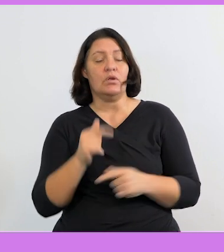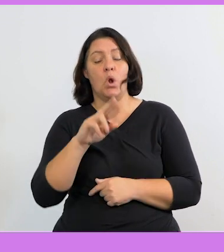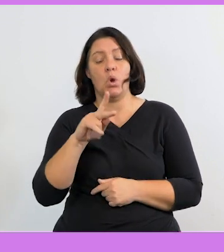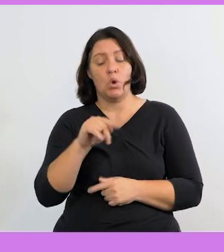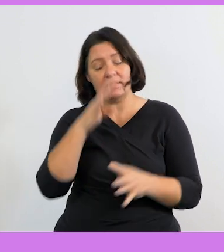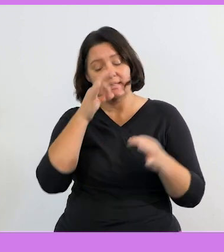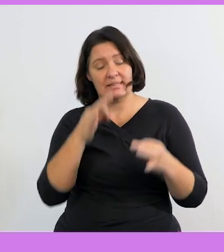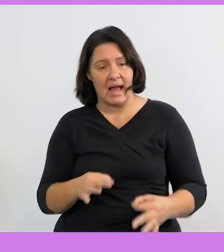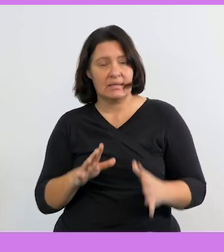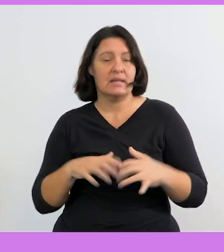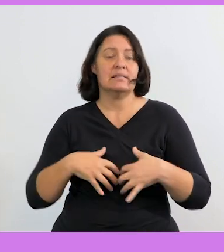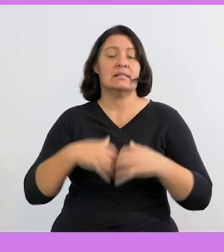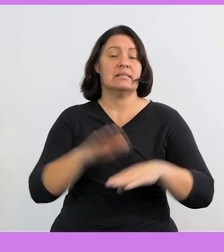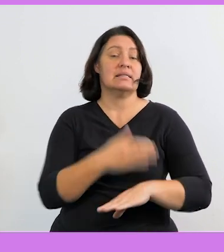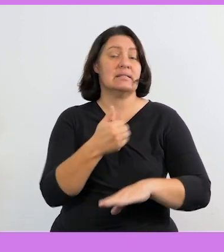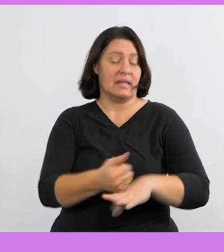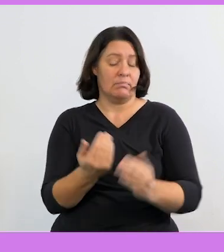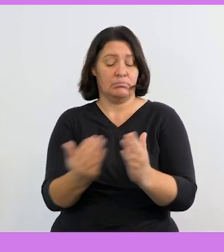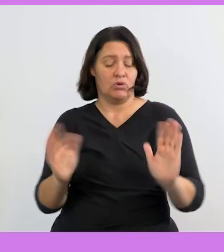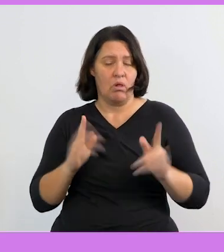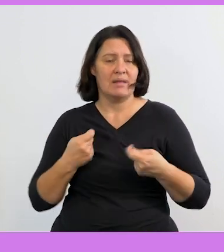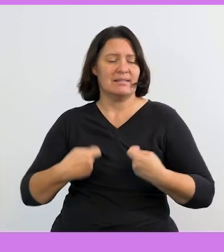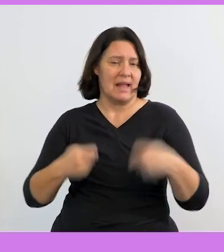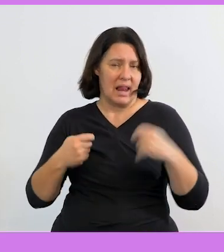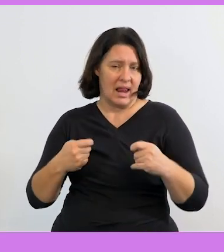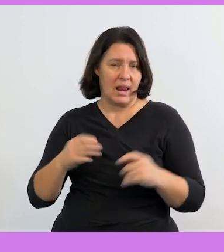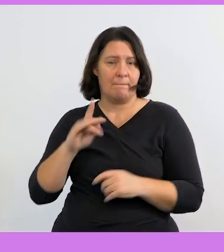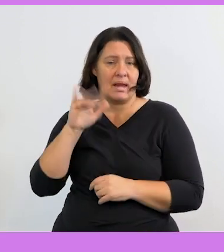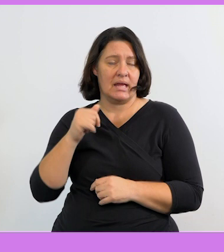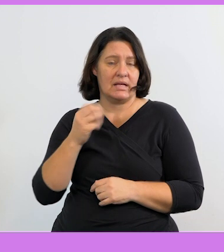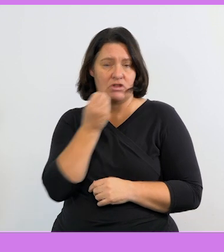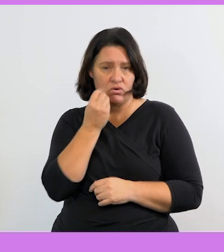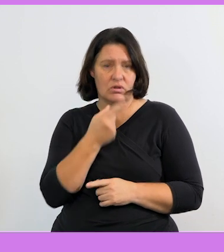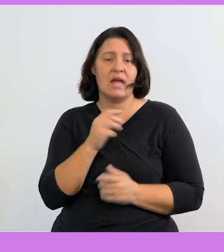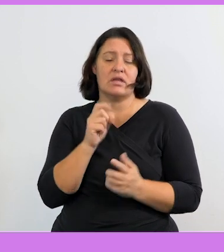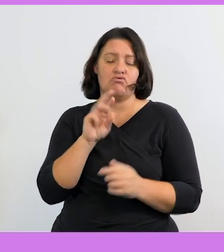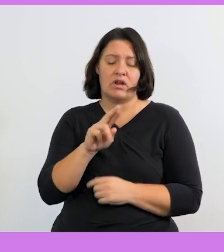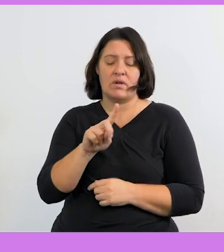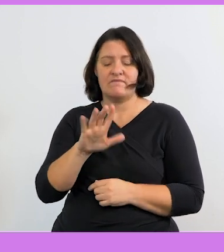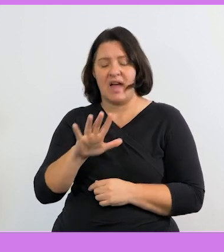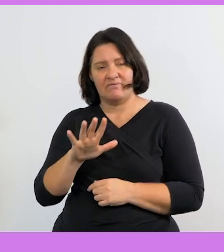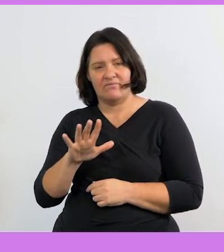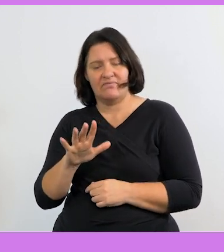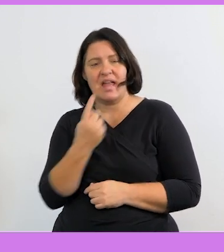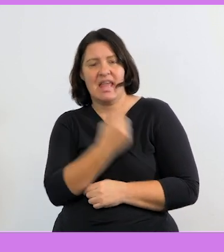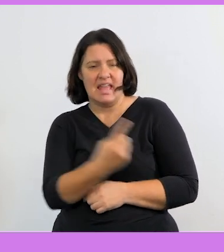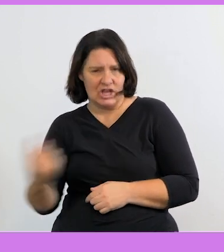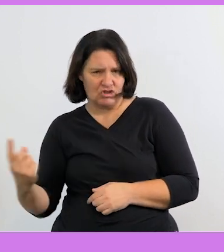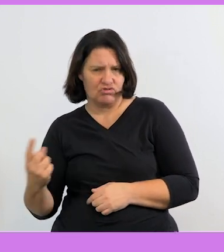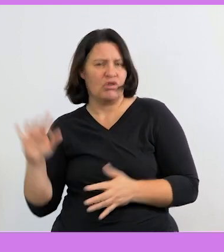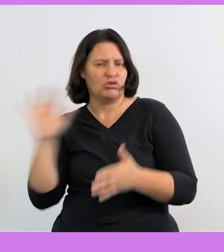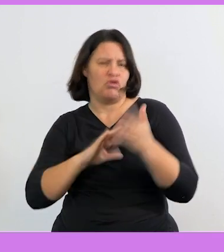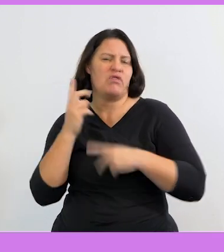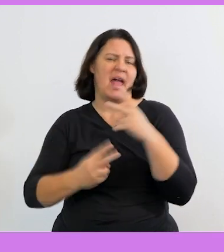saying Luke decides to set up a store selling bunny chows. He sells the bunny chows at 15 Rand each. I'm just repeating the